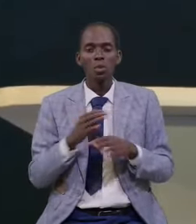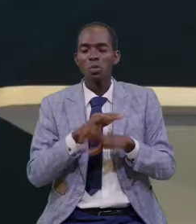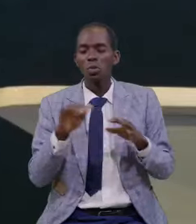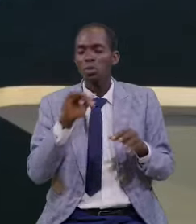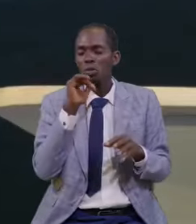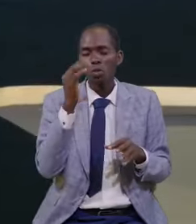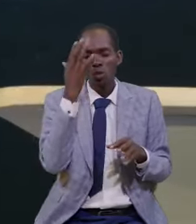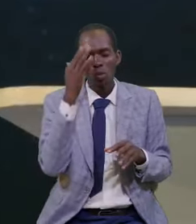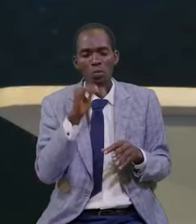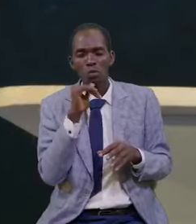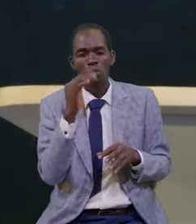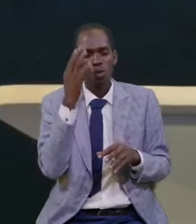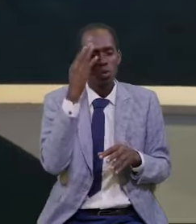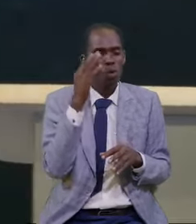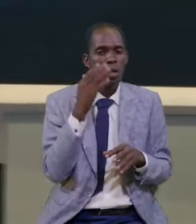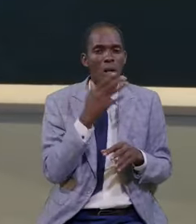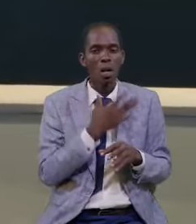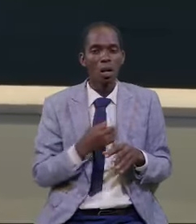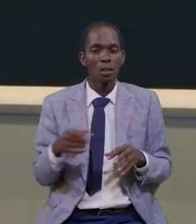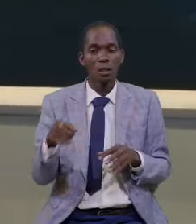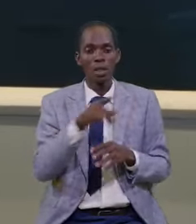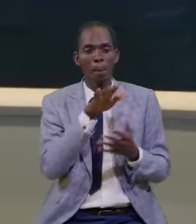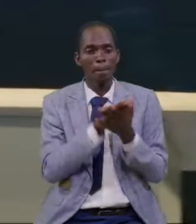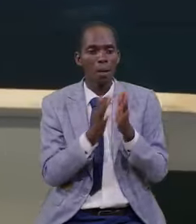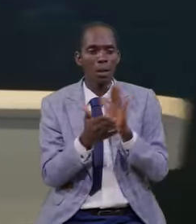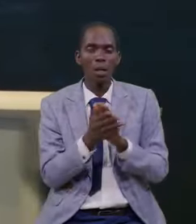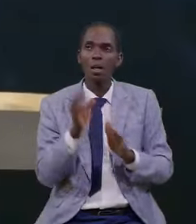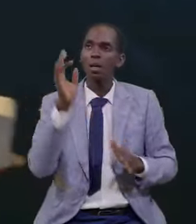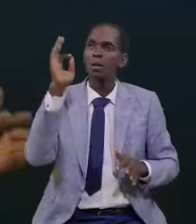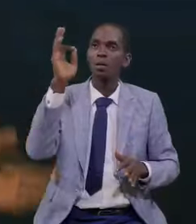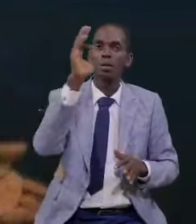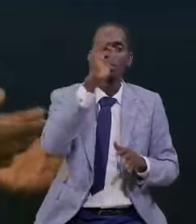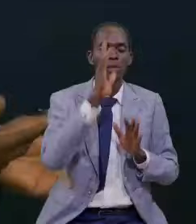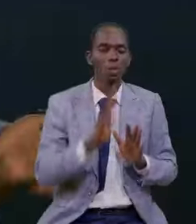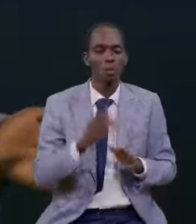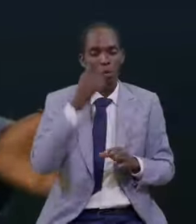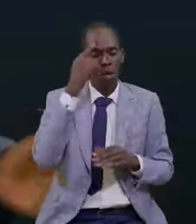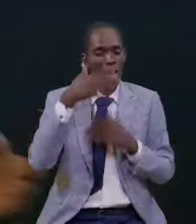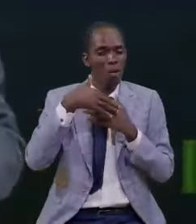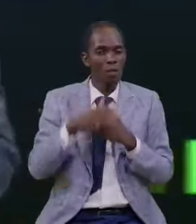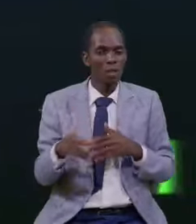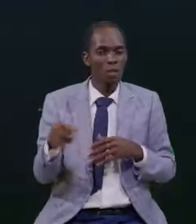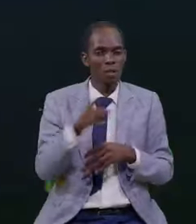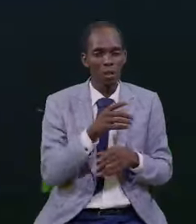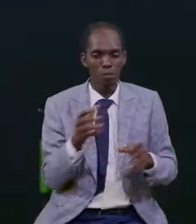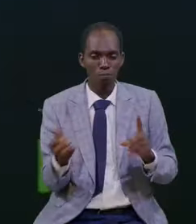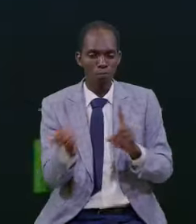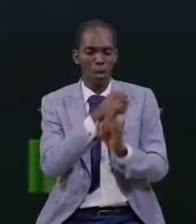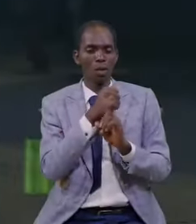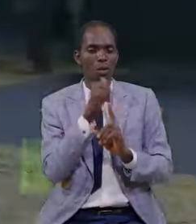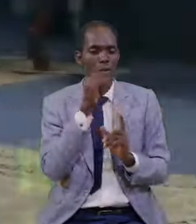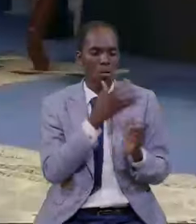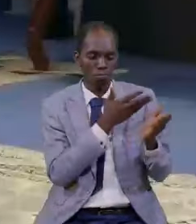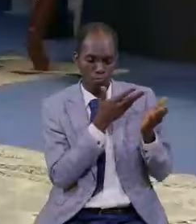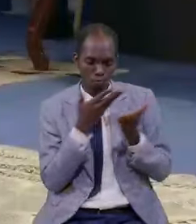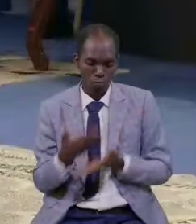they became evangelists, because after they caught the woman, they brought her to Jesus. But they